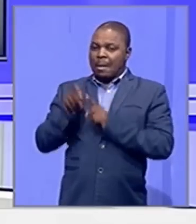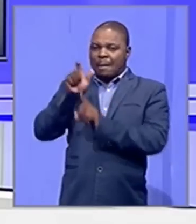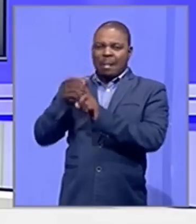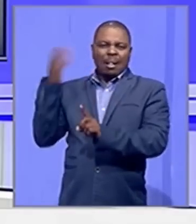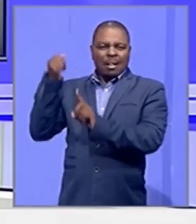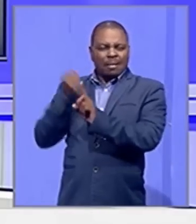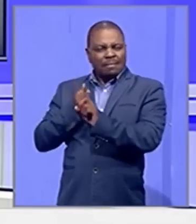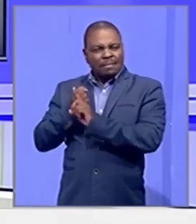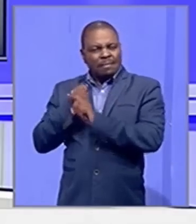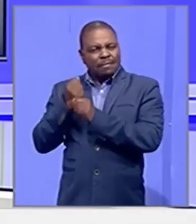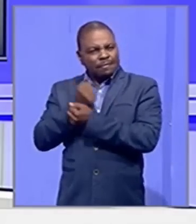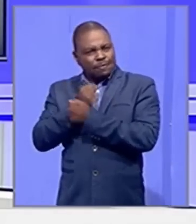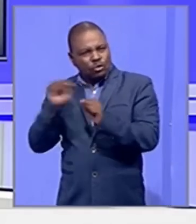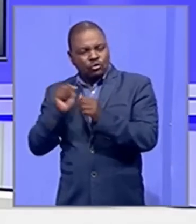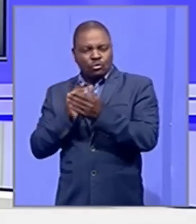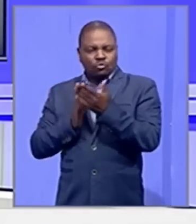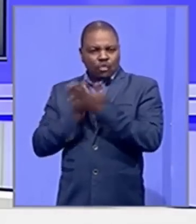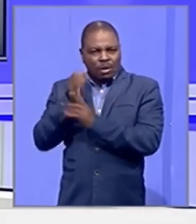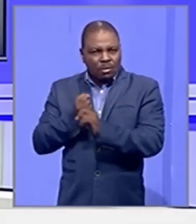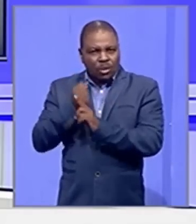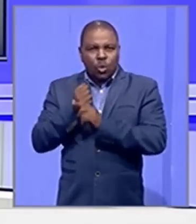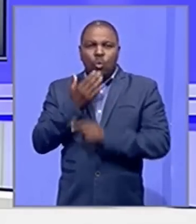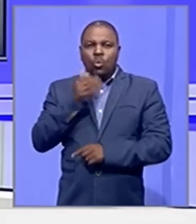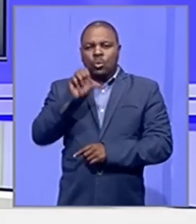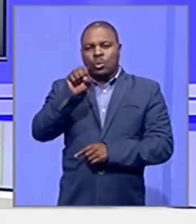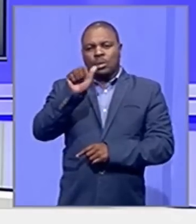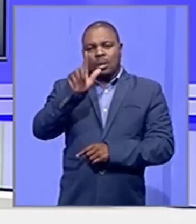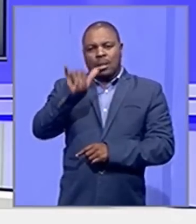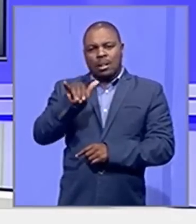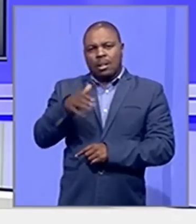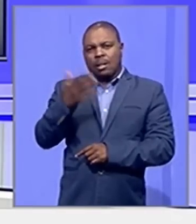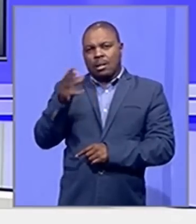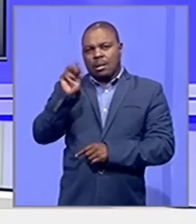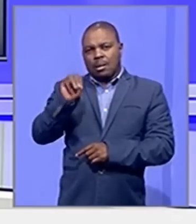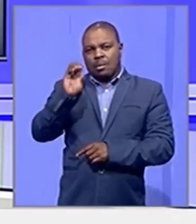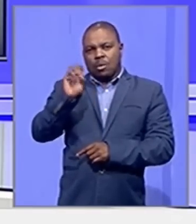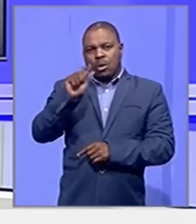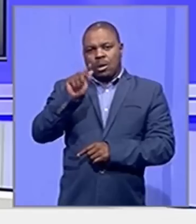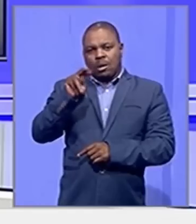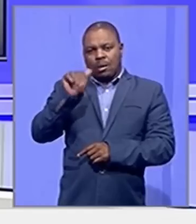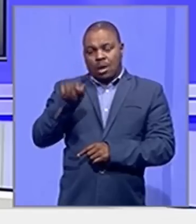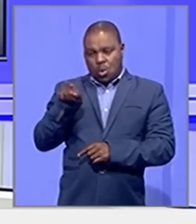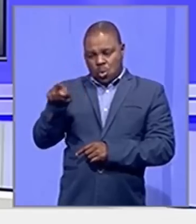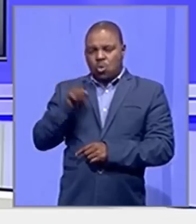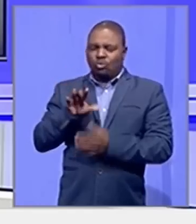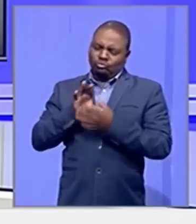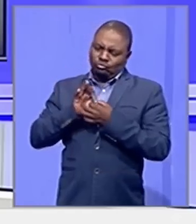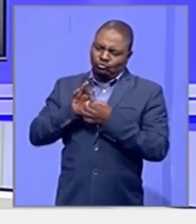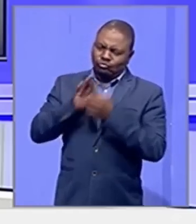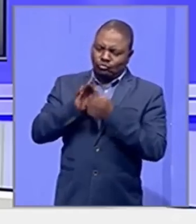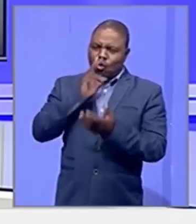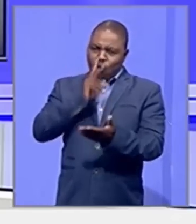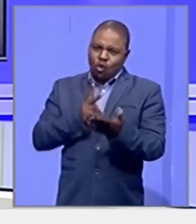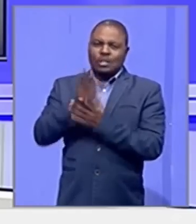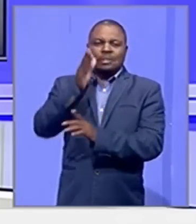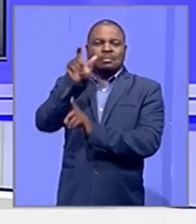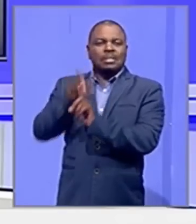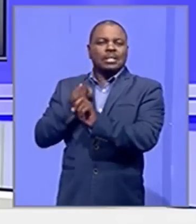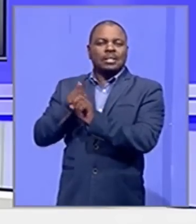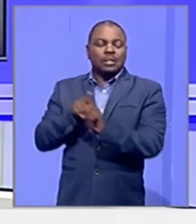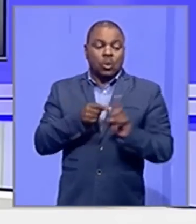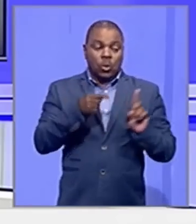molwela tokologo Sali Motlana bjalo ka motho yo a bego a na le botshepegi le boikgafo mošomong wa gagwe. Ge a